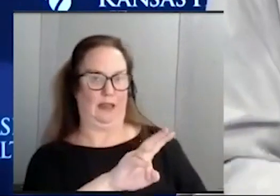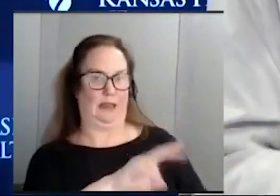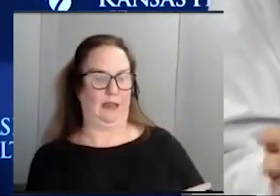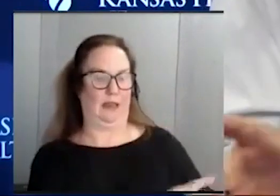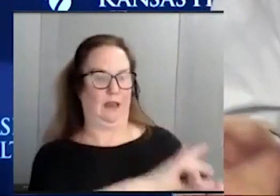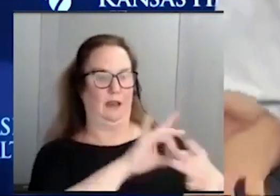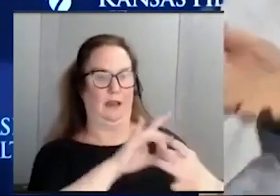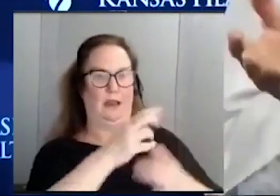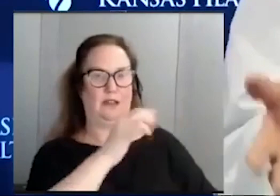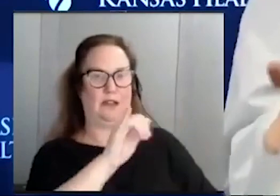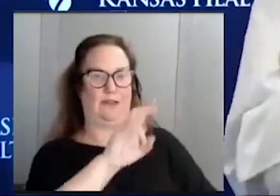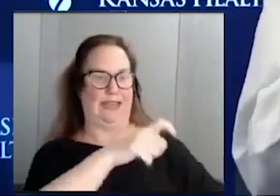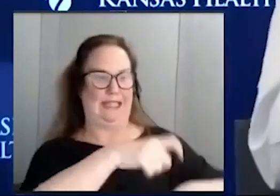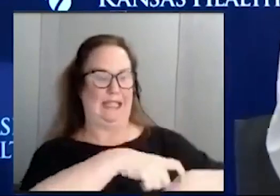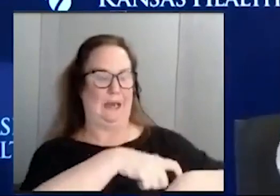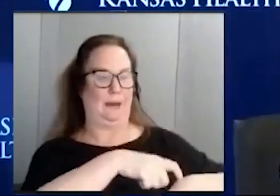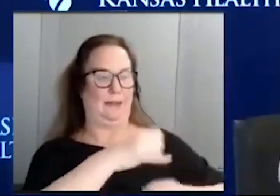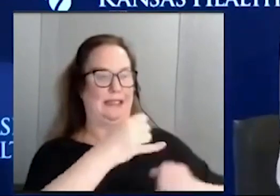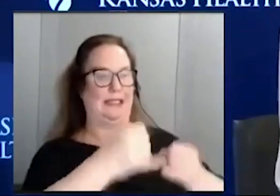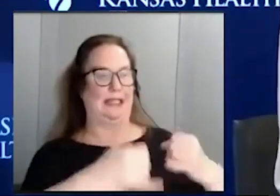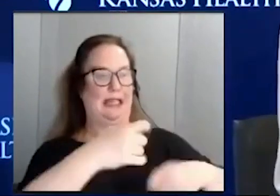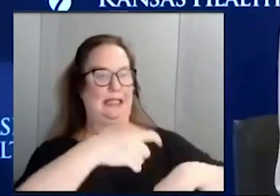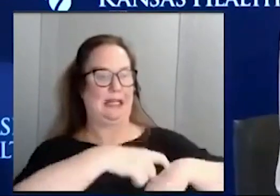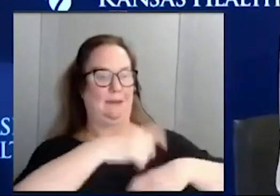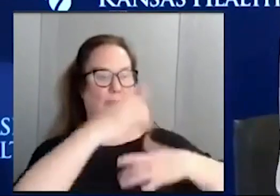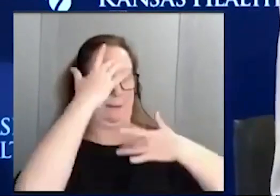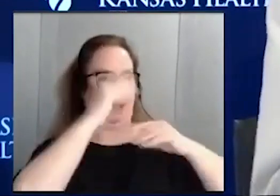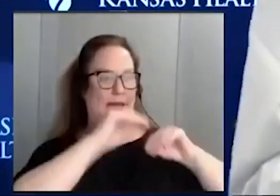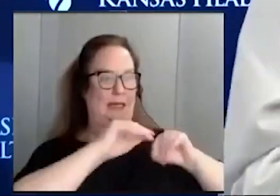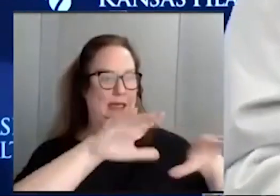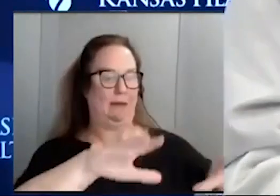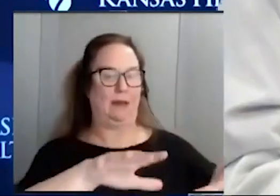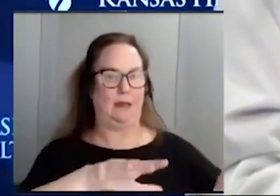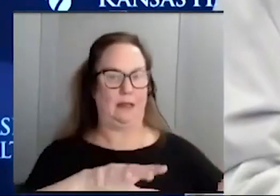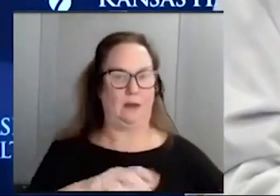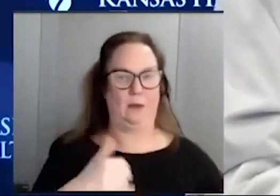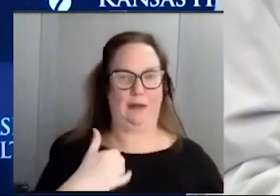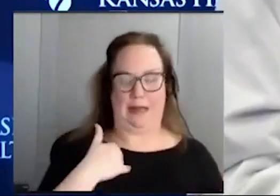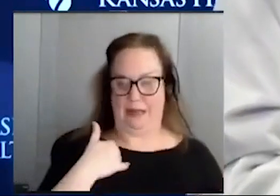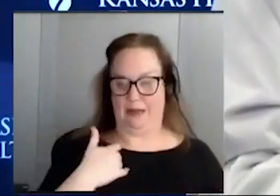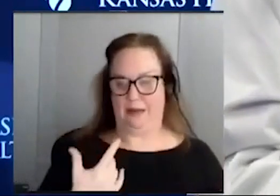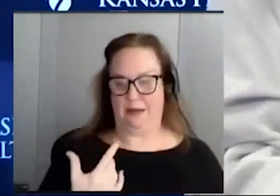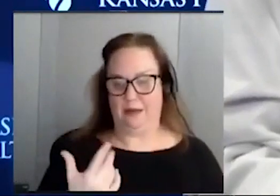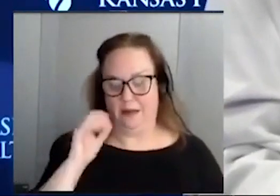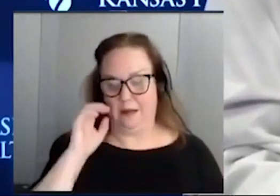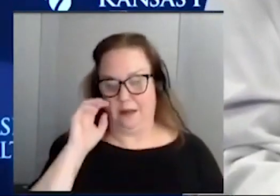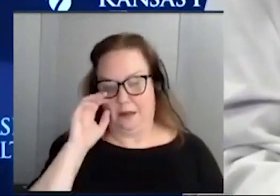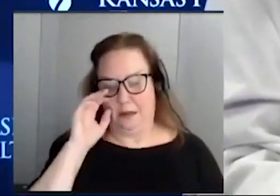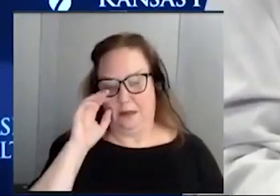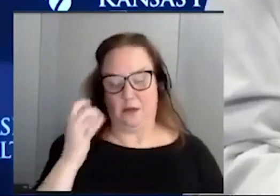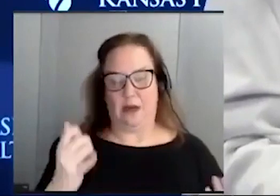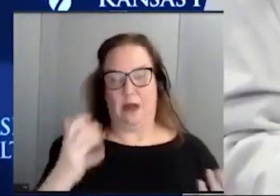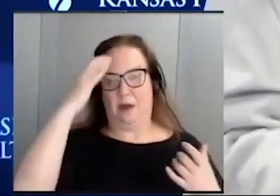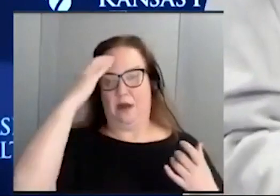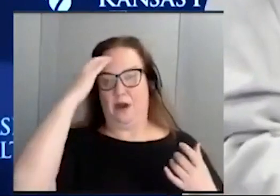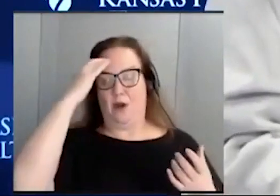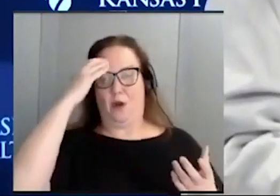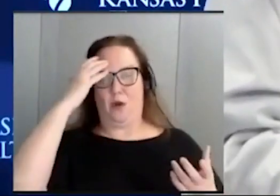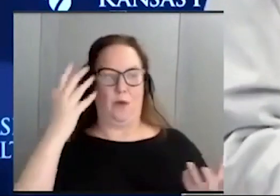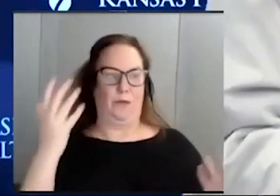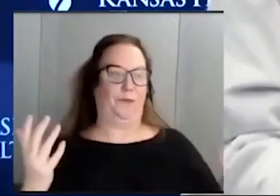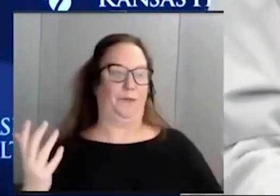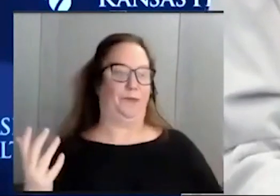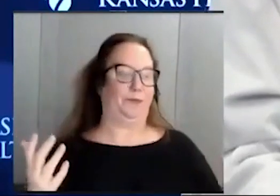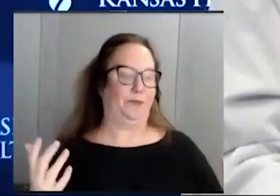lot because that's the last major pandemic humanity's had. And so now we know there are all these really